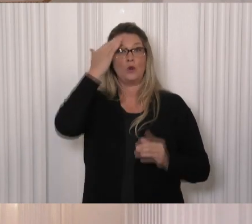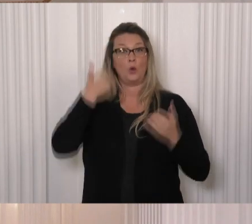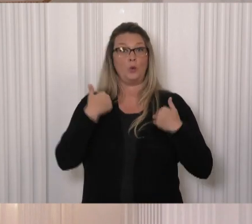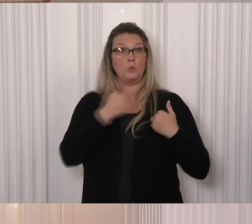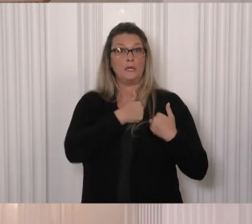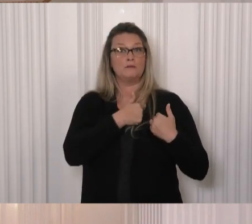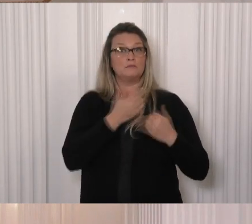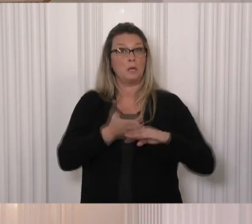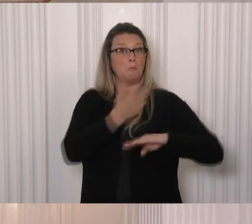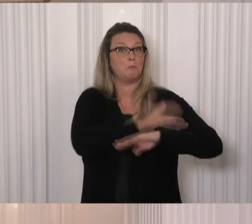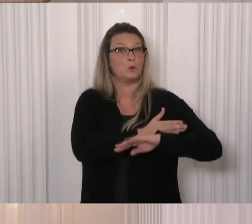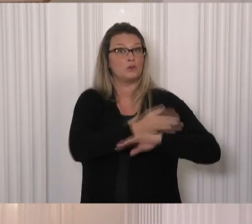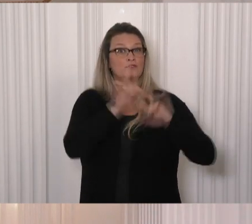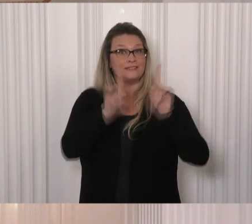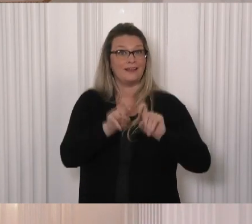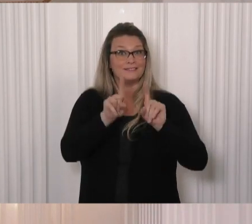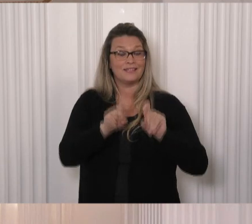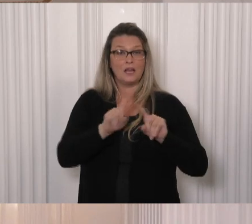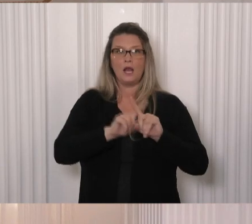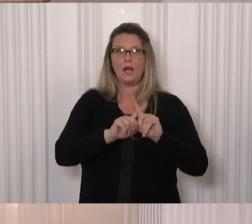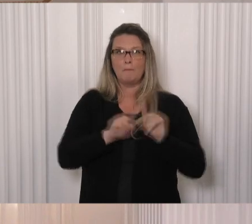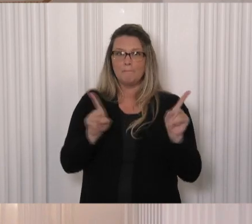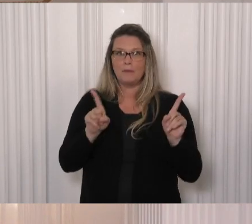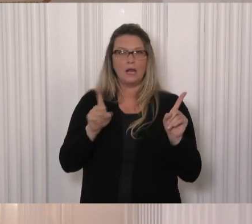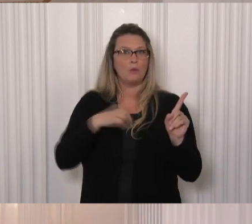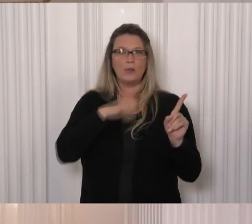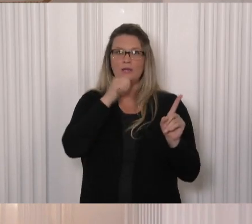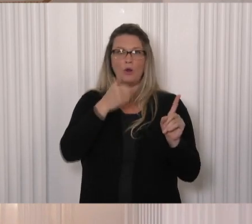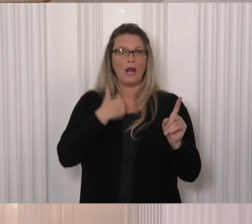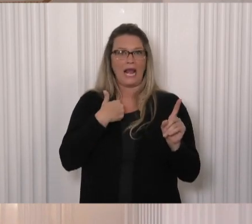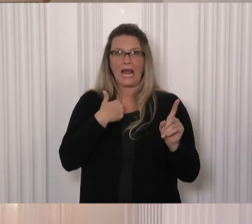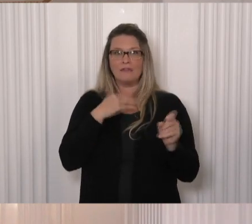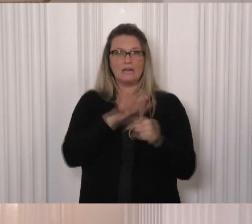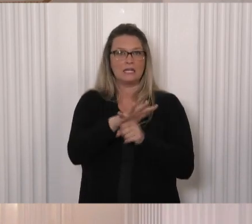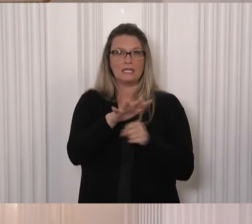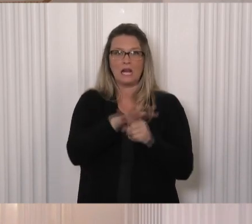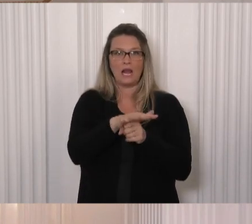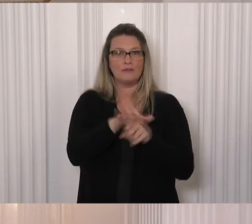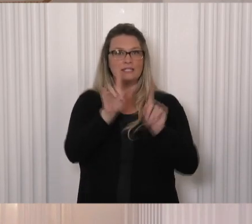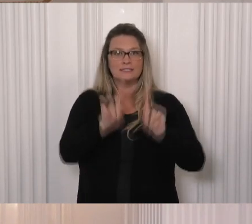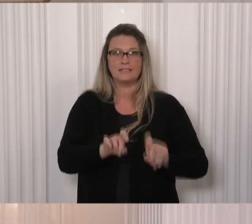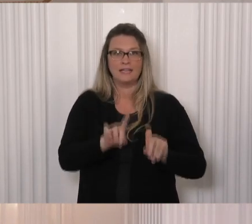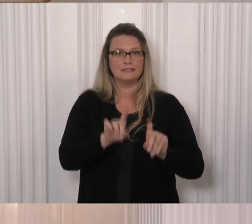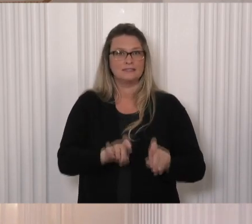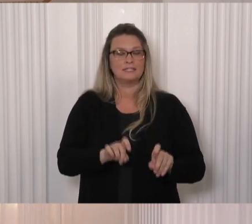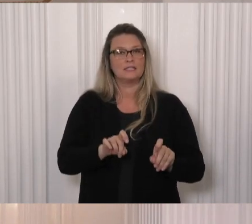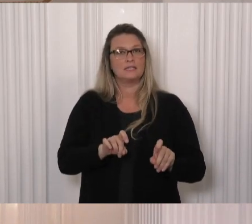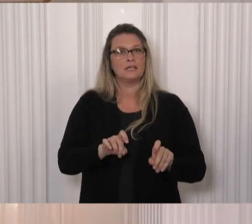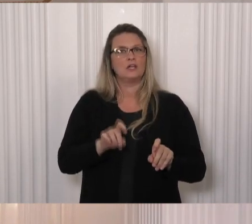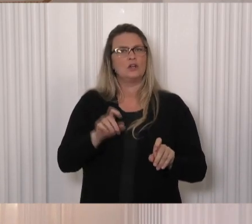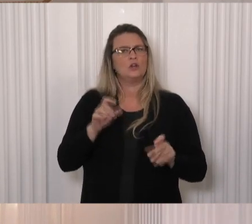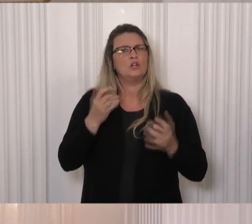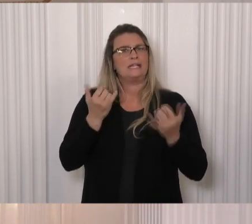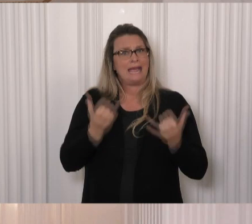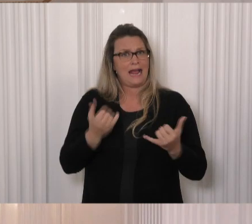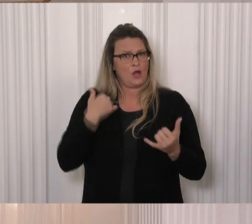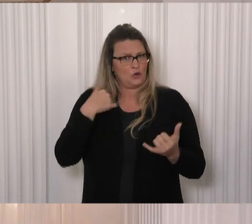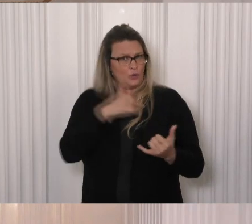over the last week, but the reality is we still don't have comprehensive testing like was seen in South Korea. Therefore, do we really